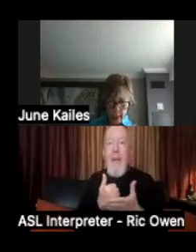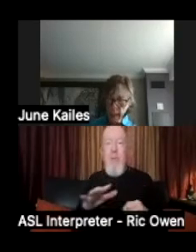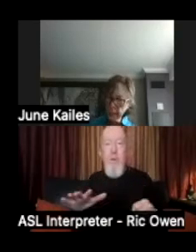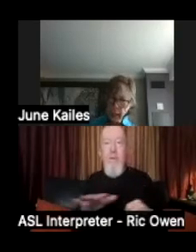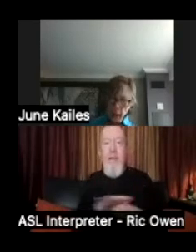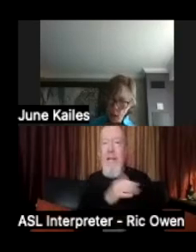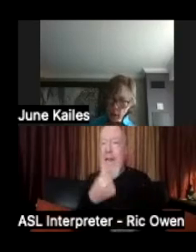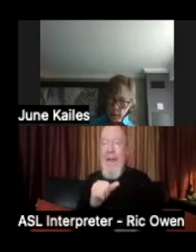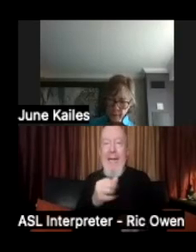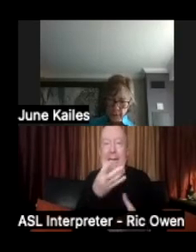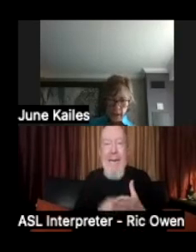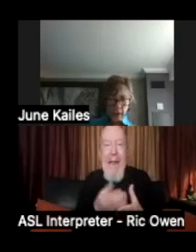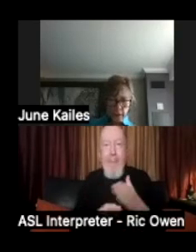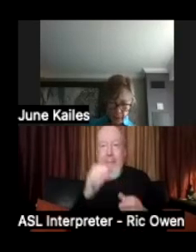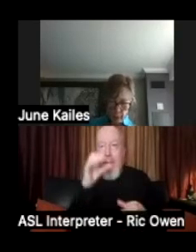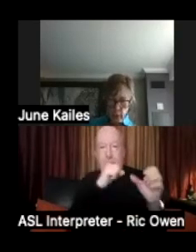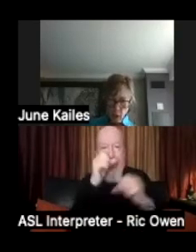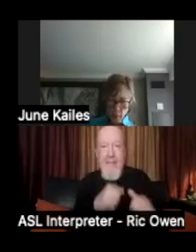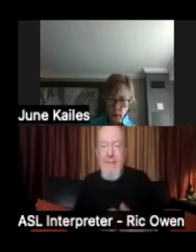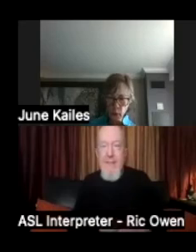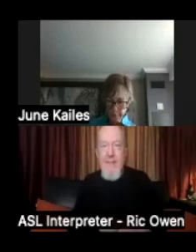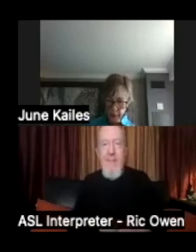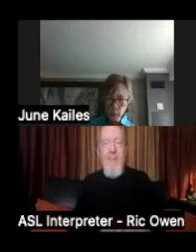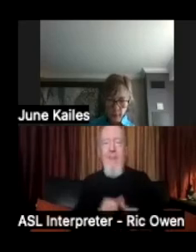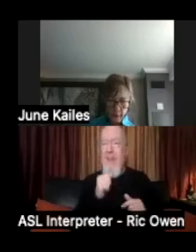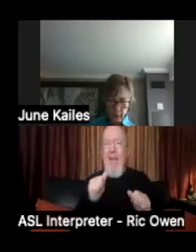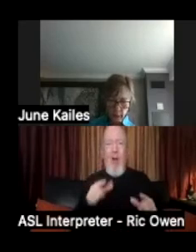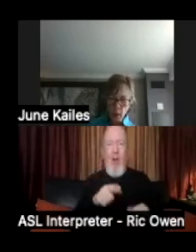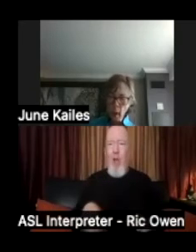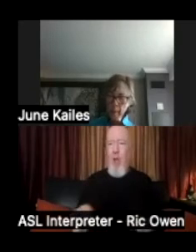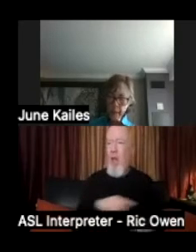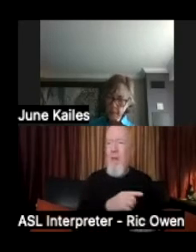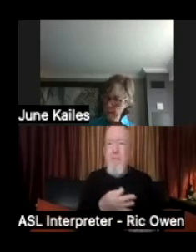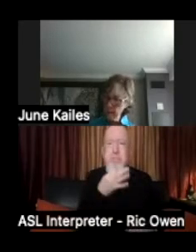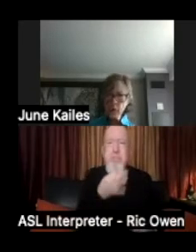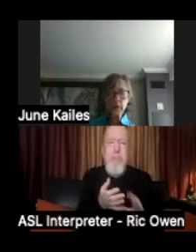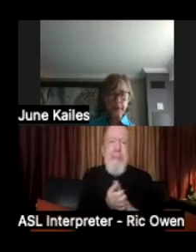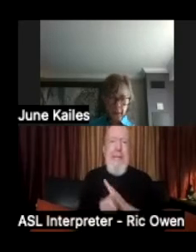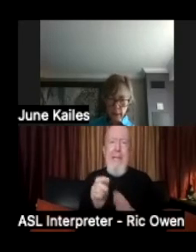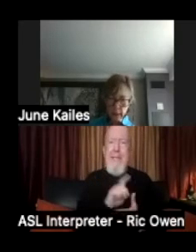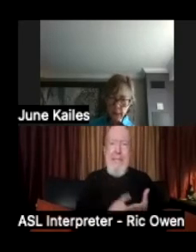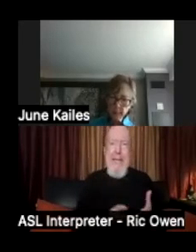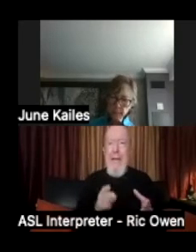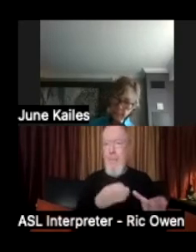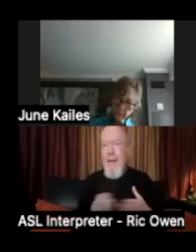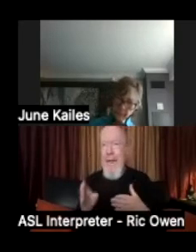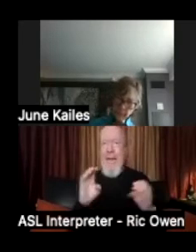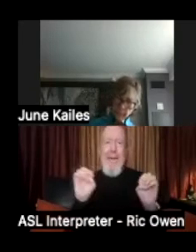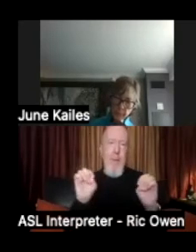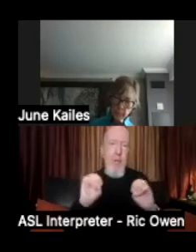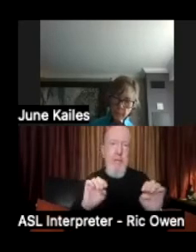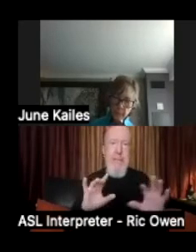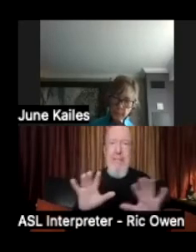experiences. Not all of us are stellar emergency planners. We have variable skills